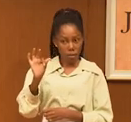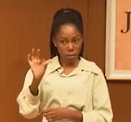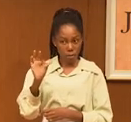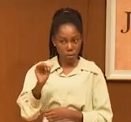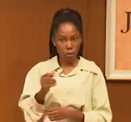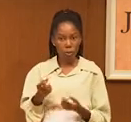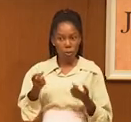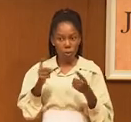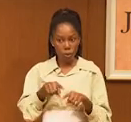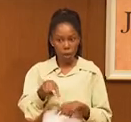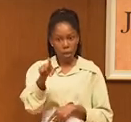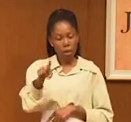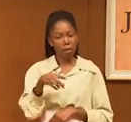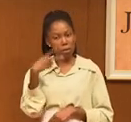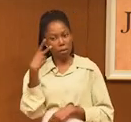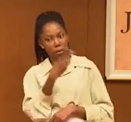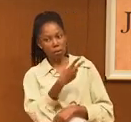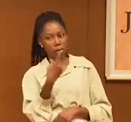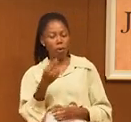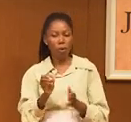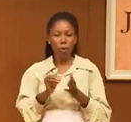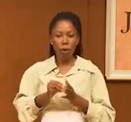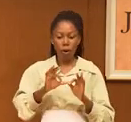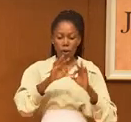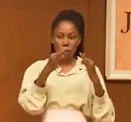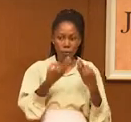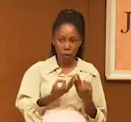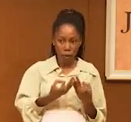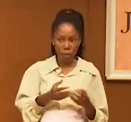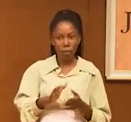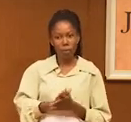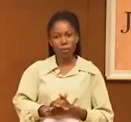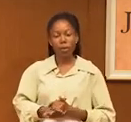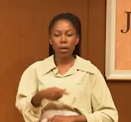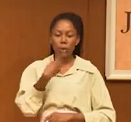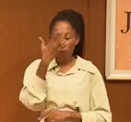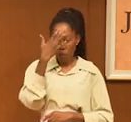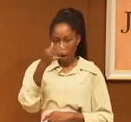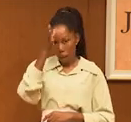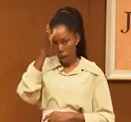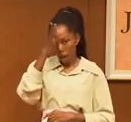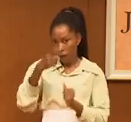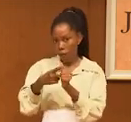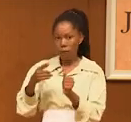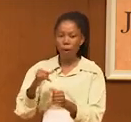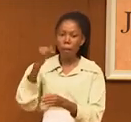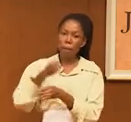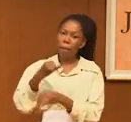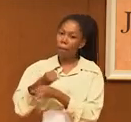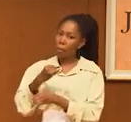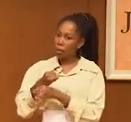2019, when he took me to go see his father in Ibadan, because that's where his father is based. So we traveled